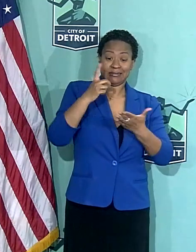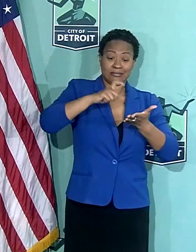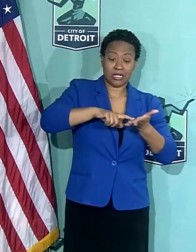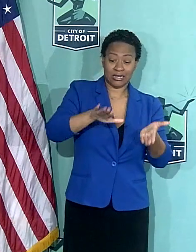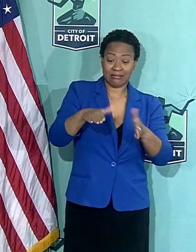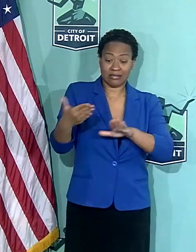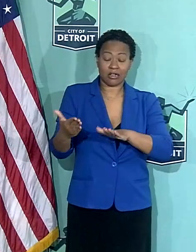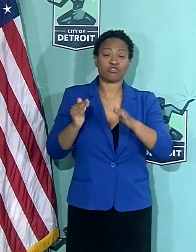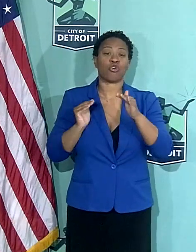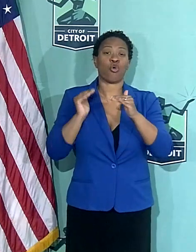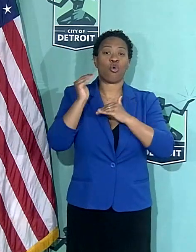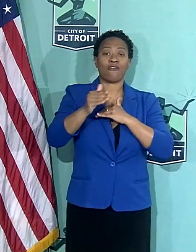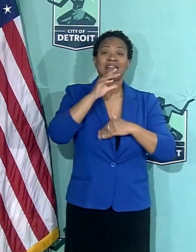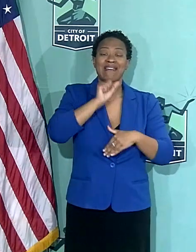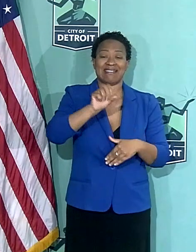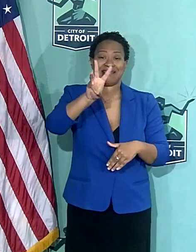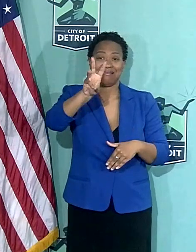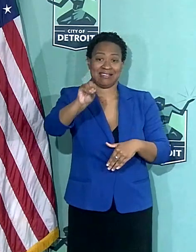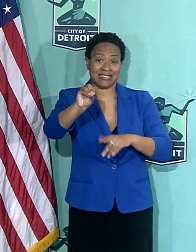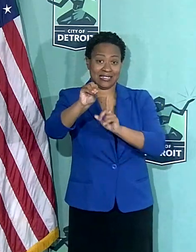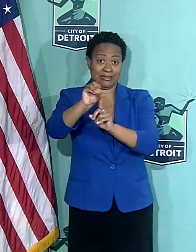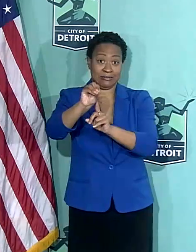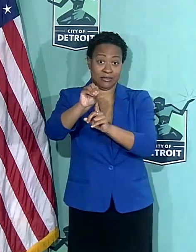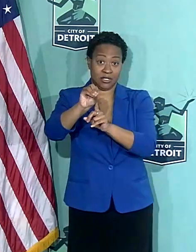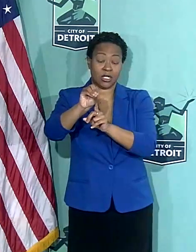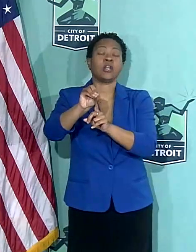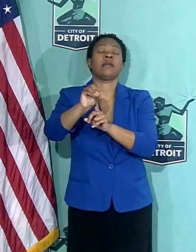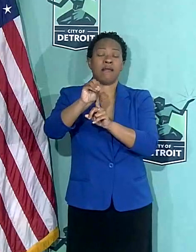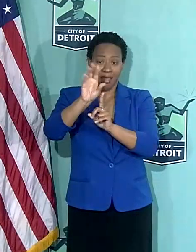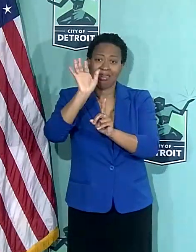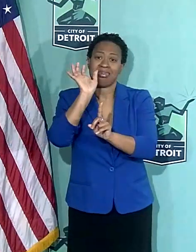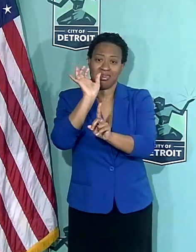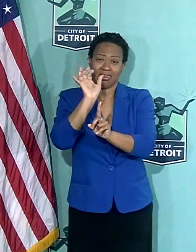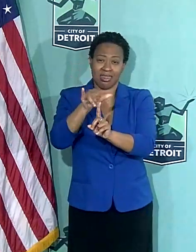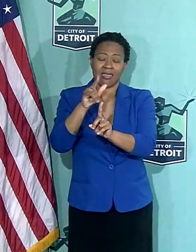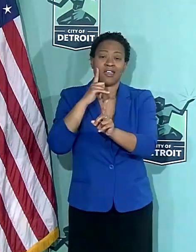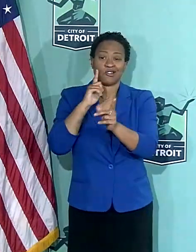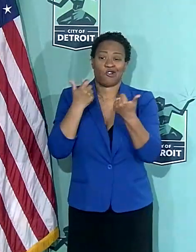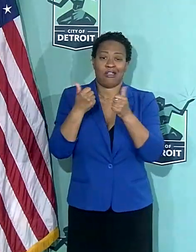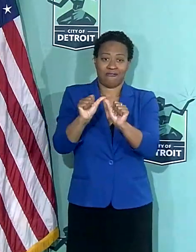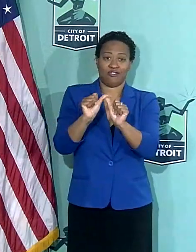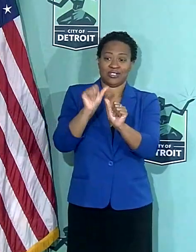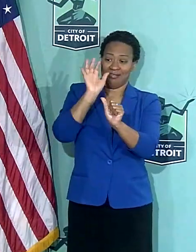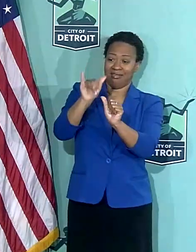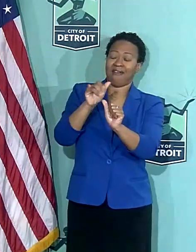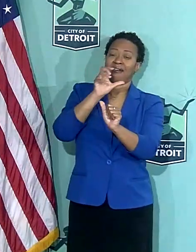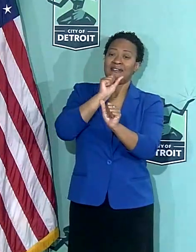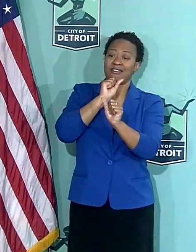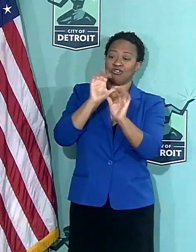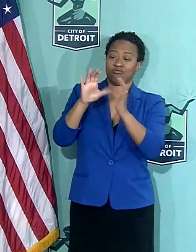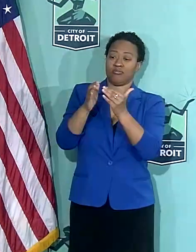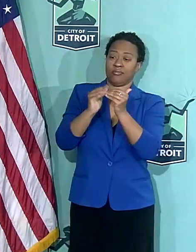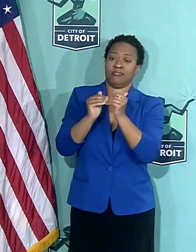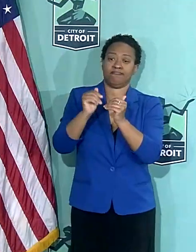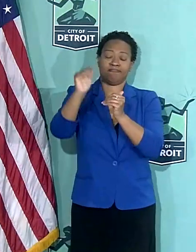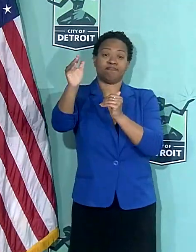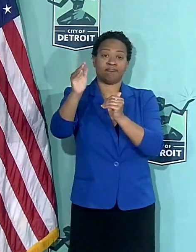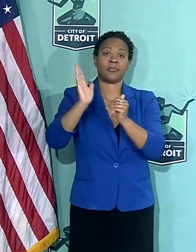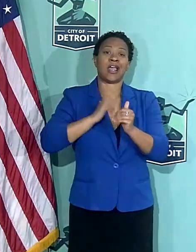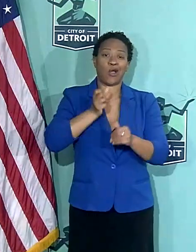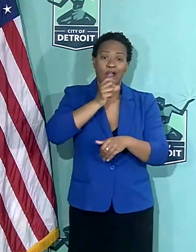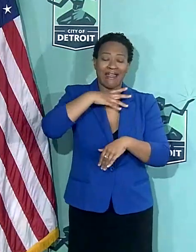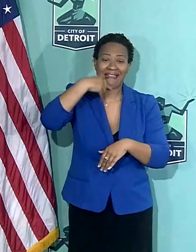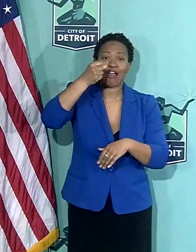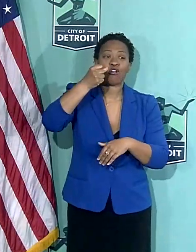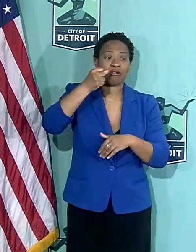the age of 60. And so we are going to target more and more of our efforts to our most elderly citizens.